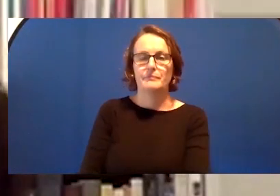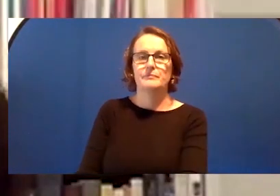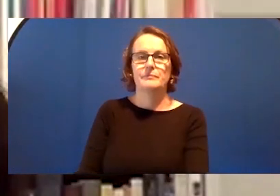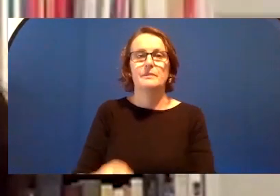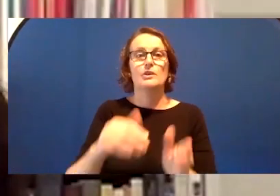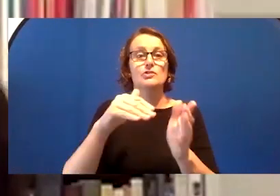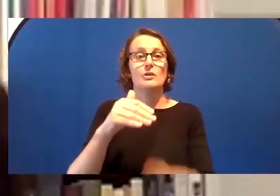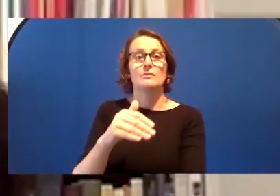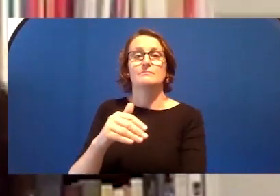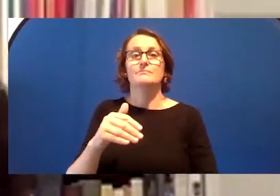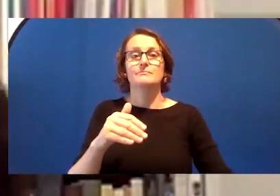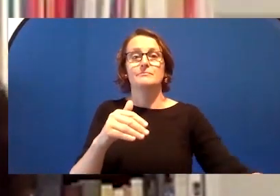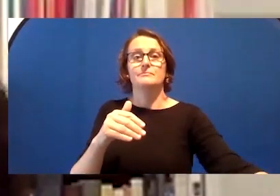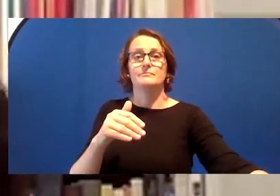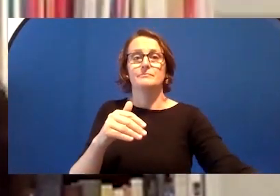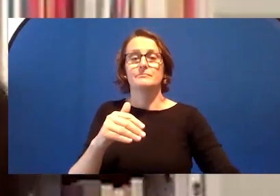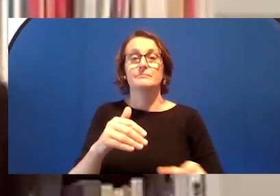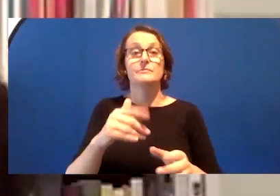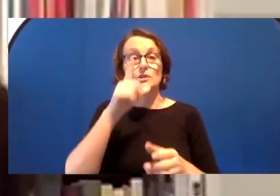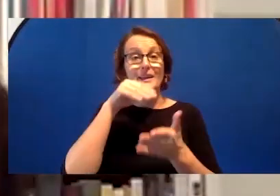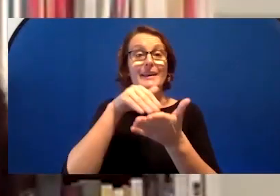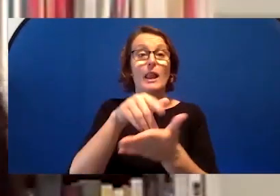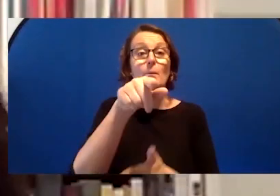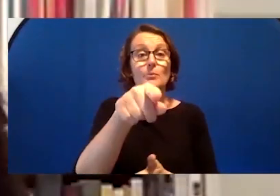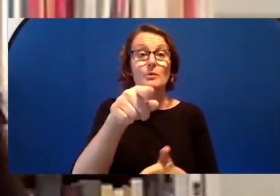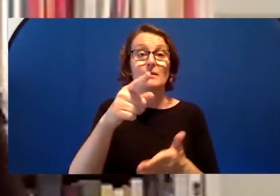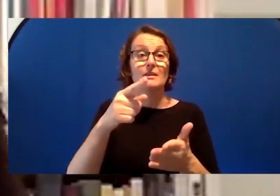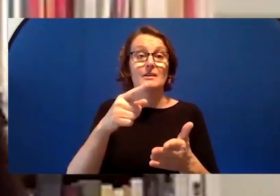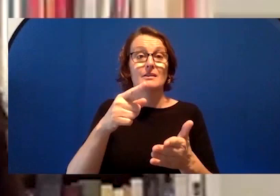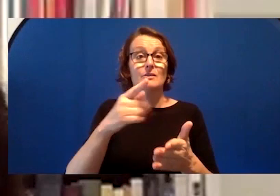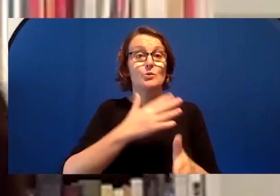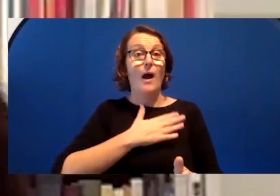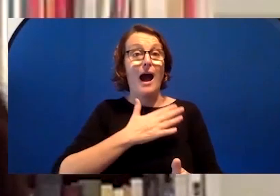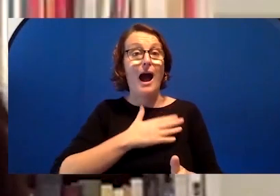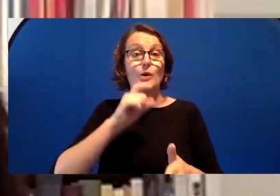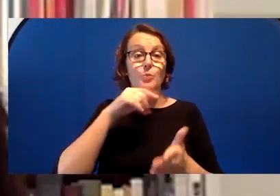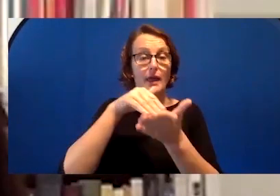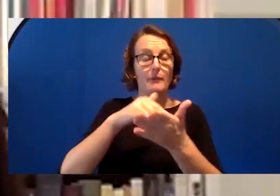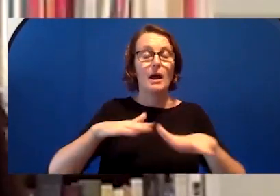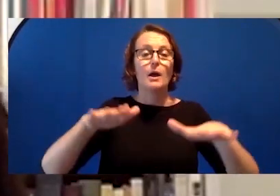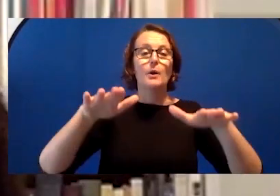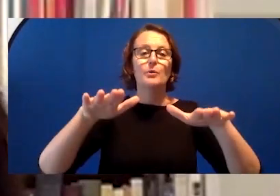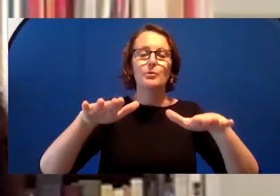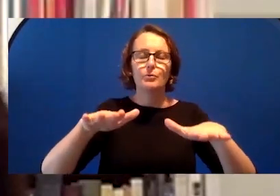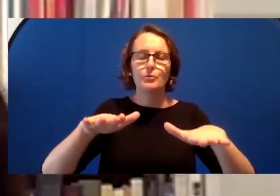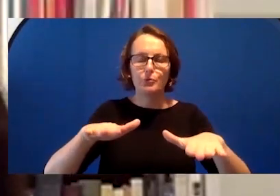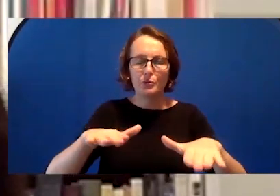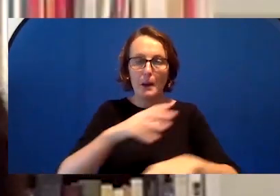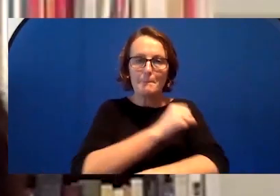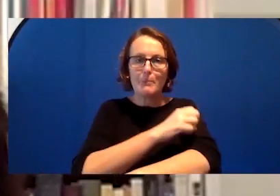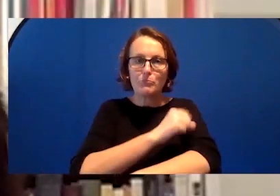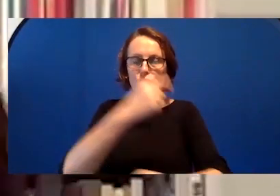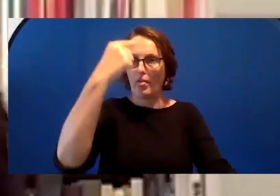and digest, so the parasympathetic nervous system. In this state, your heart rate lowers, as does your blood pressure. You're able to think